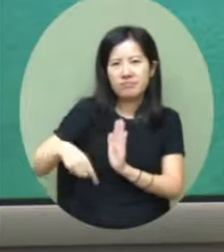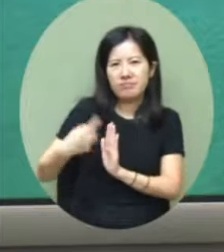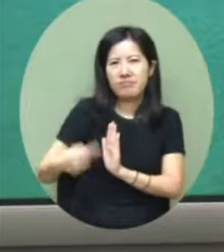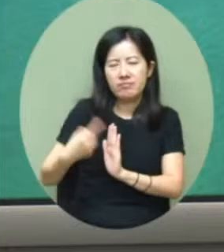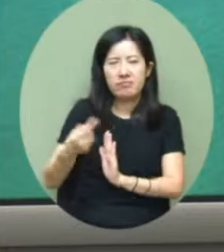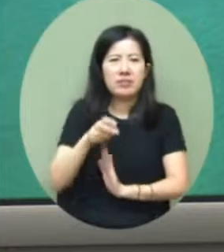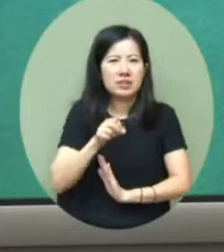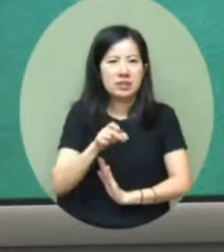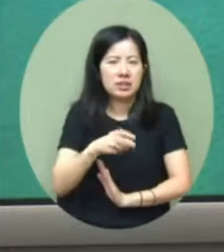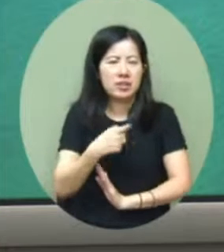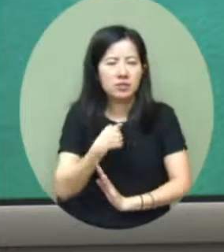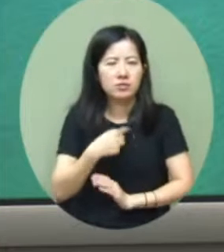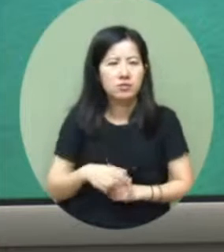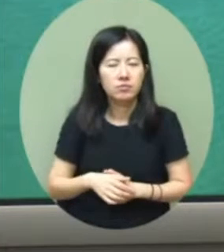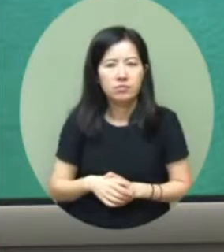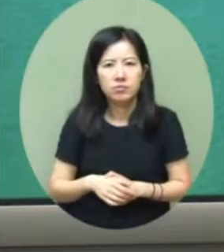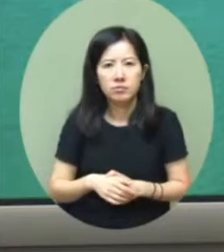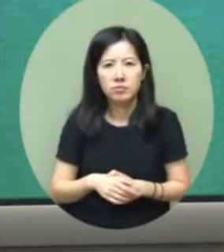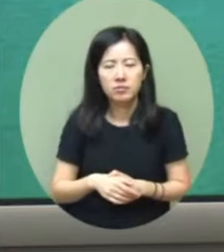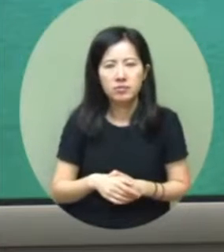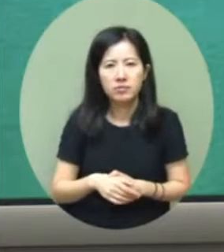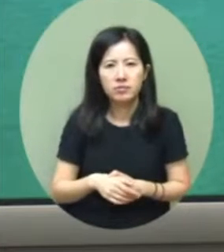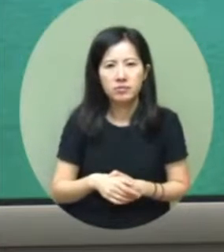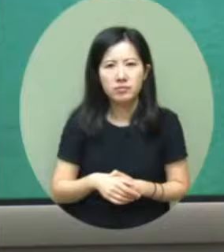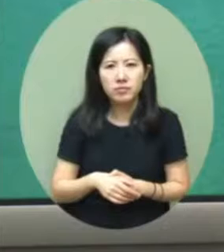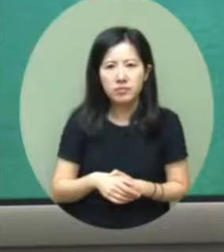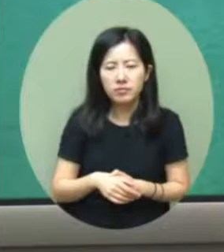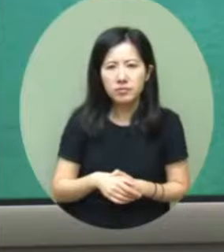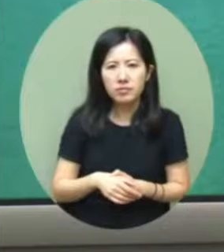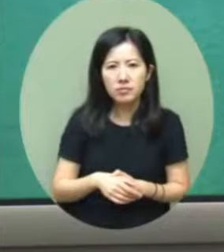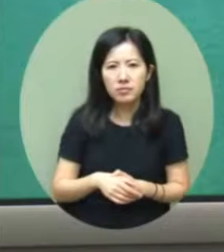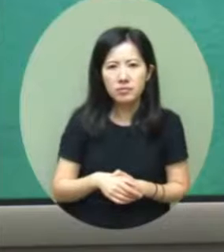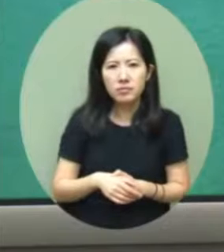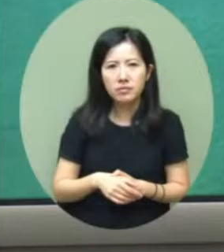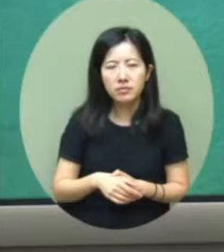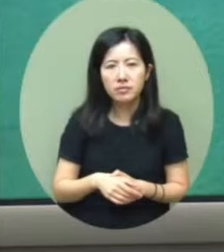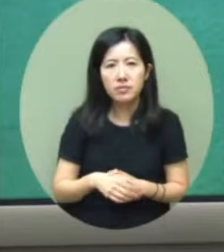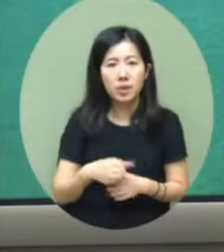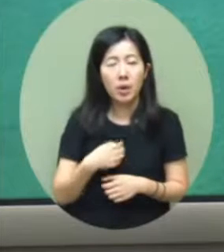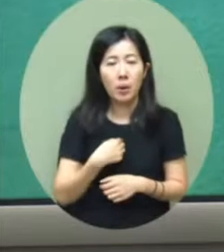But it doesn't mean that we should not stay vigilant against